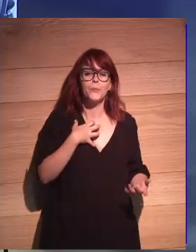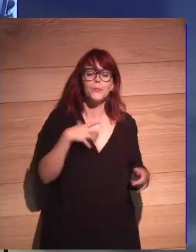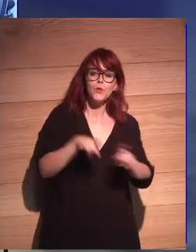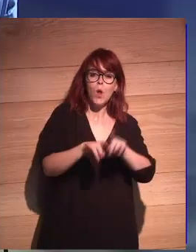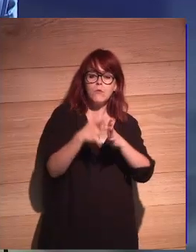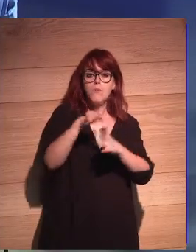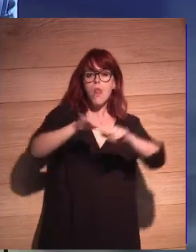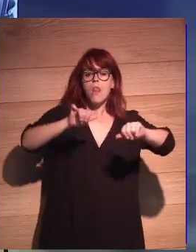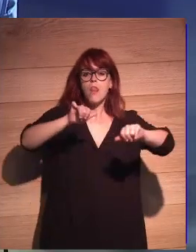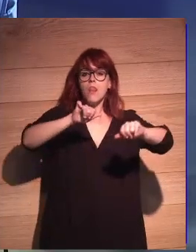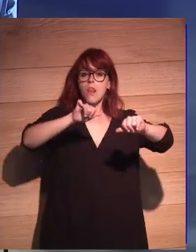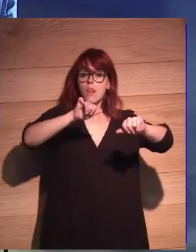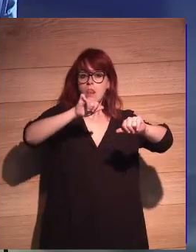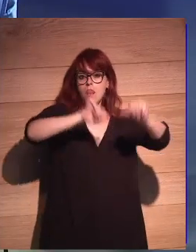can't